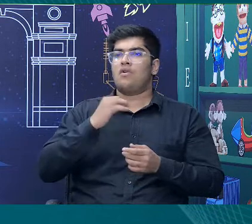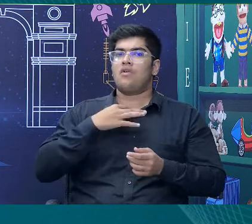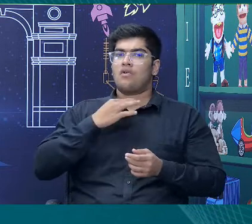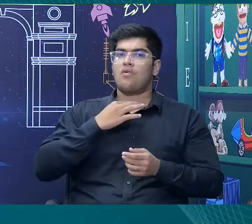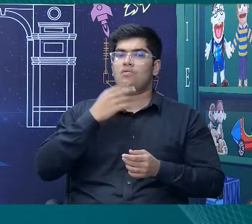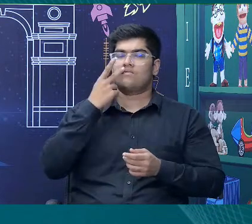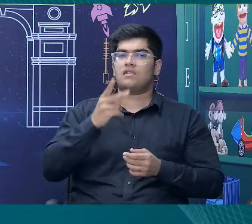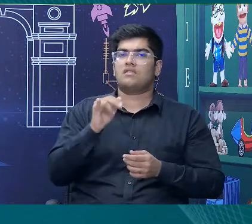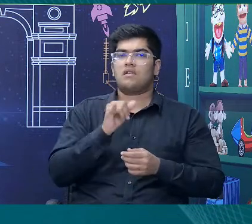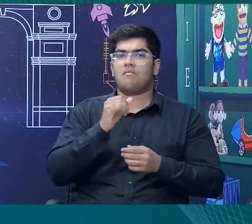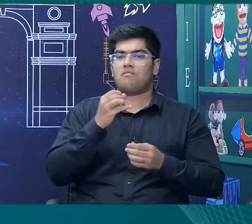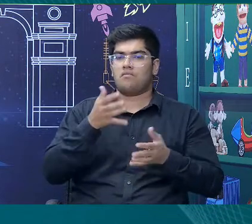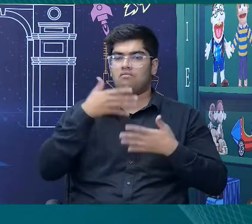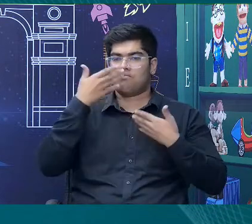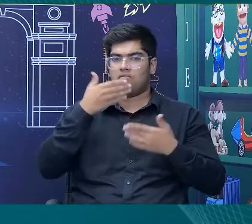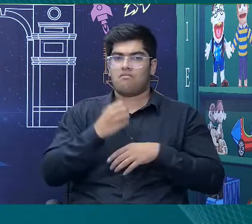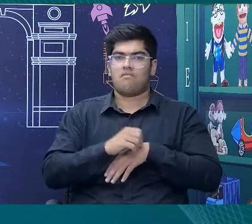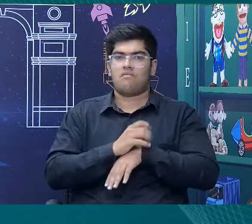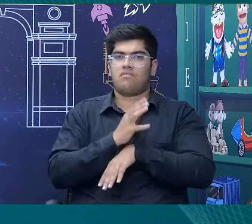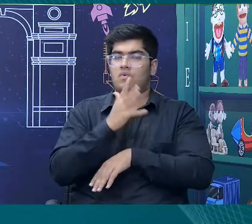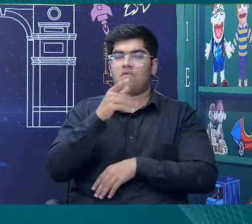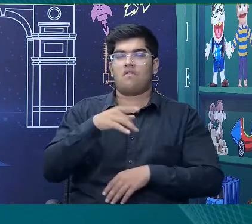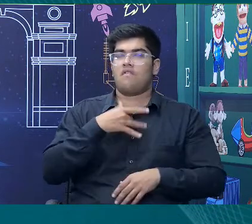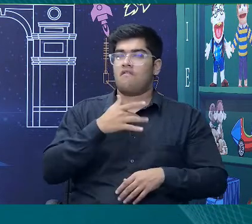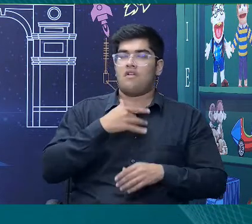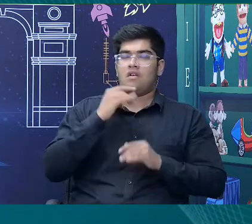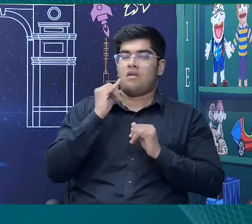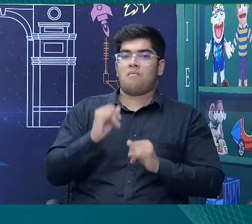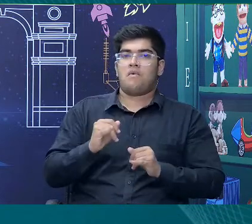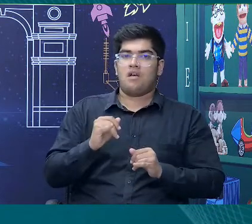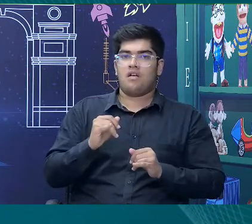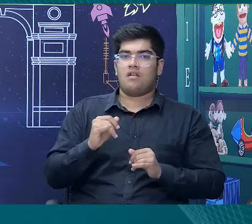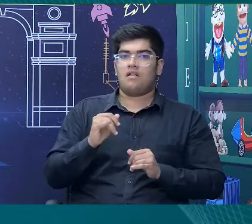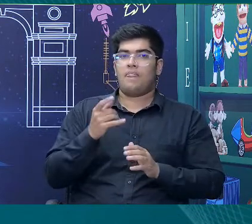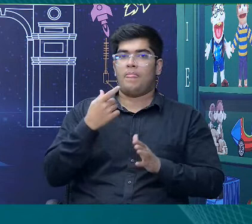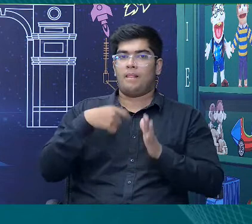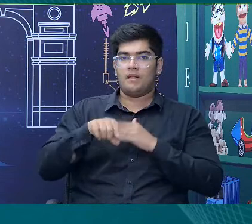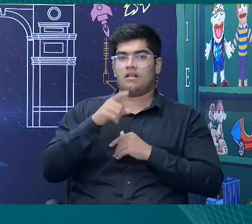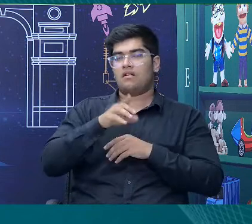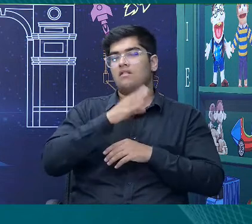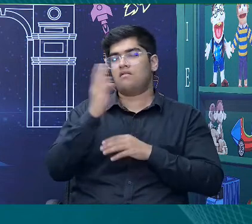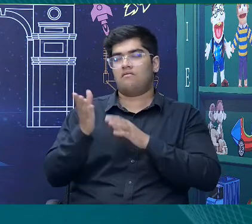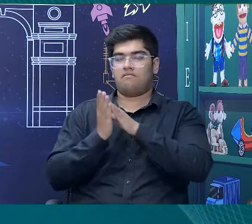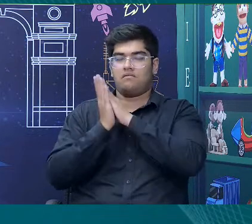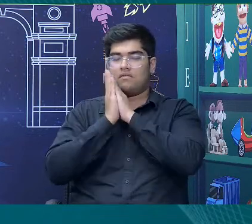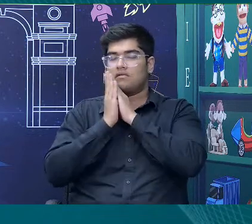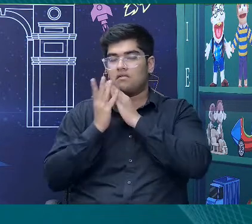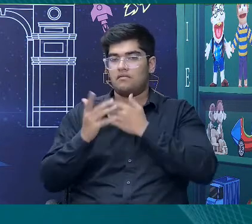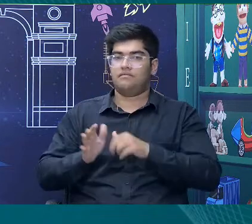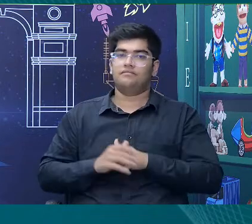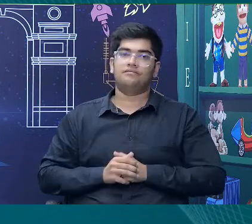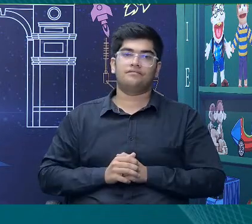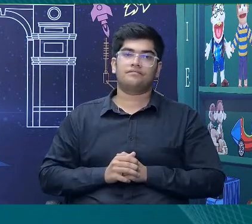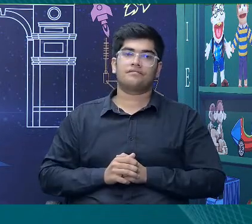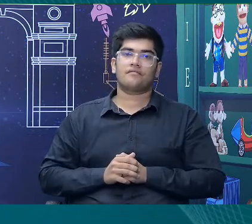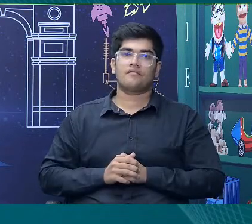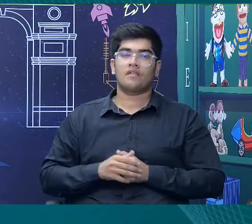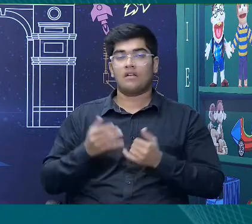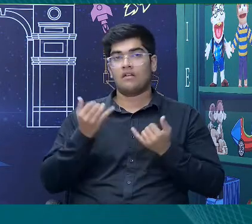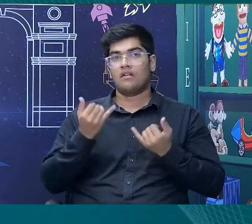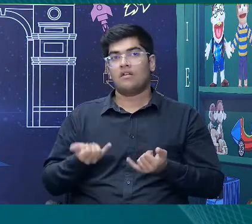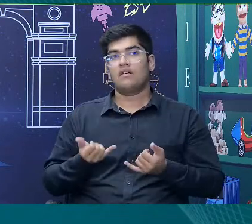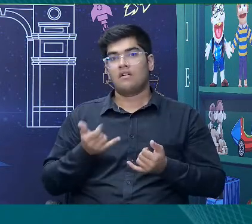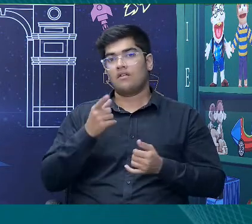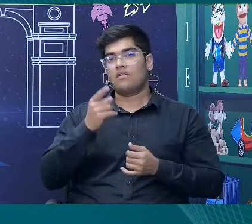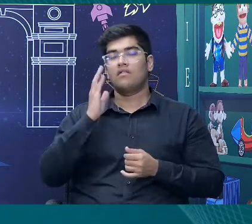them. So he's in a really bad place right now, but he goes to sleep. Now he